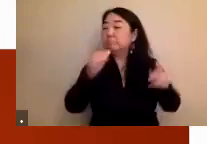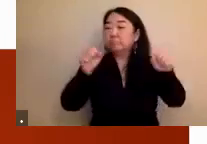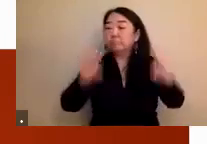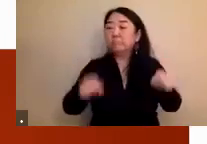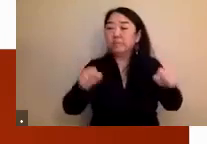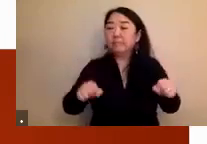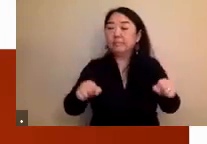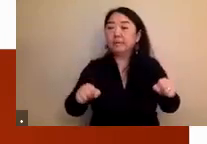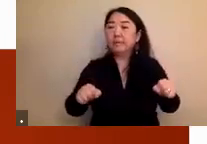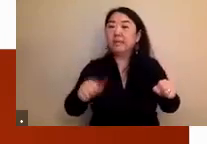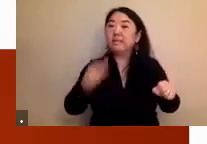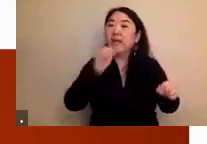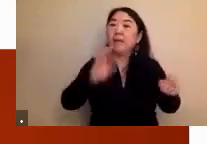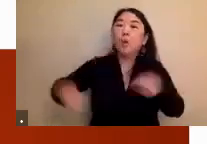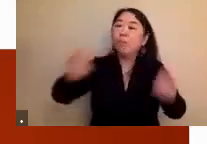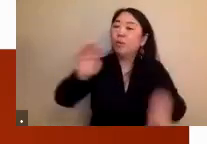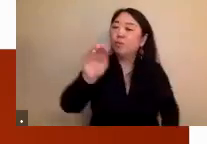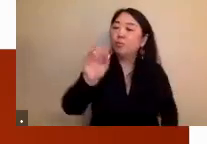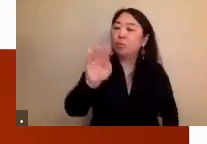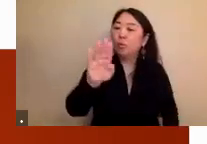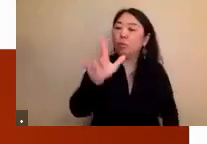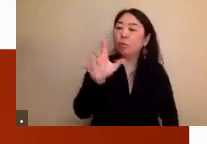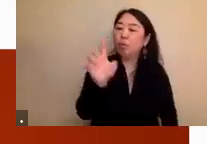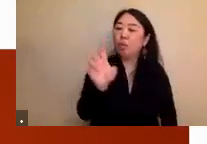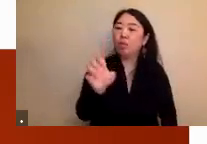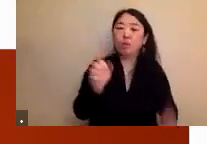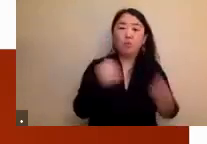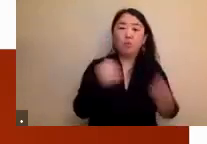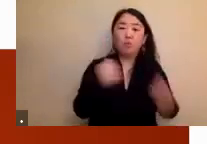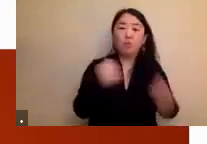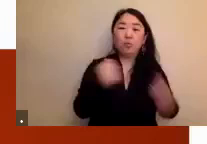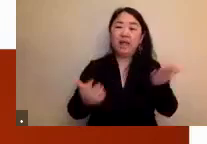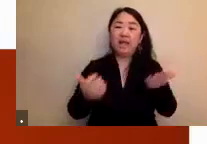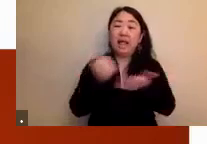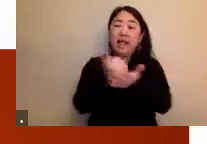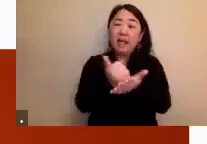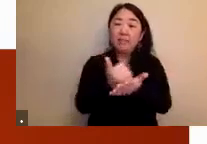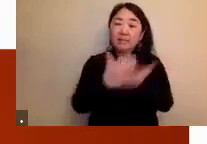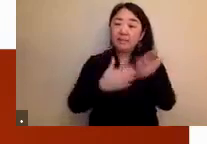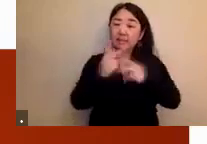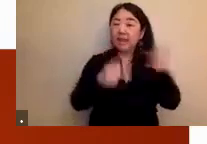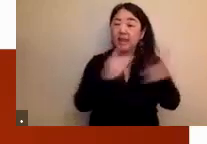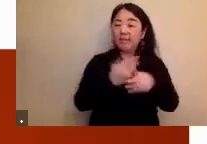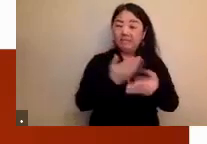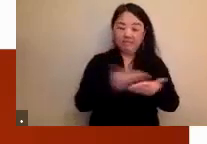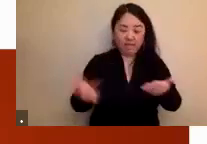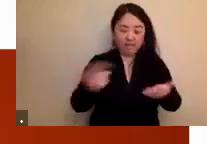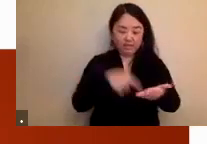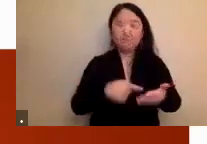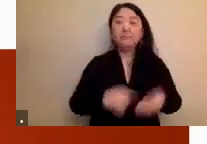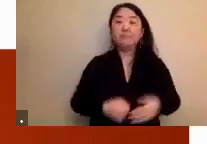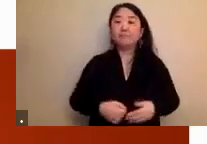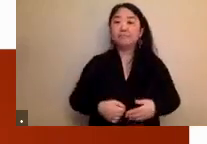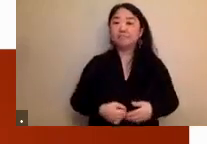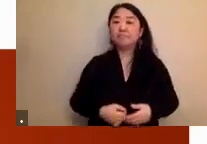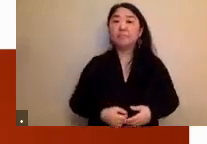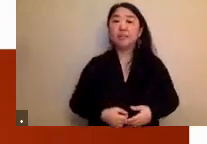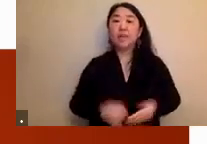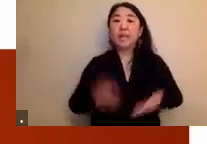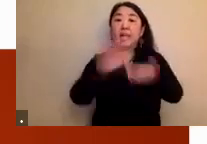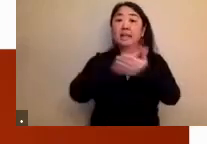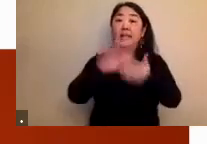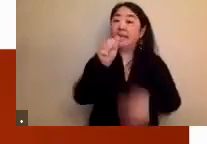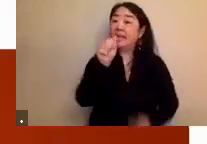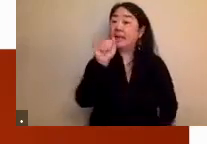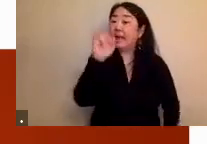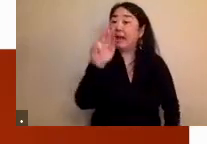are not mobile without the assistance of a device. The Clean Air Act, wetland